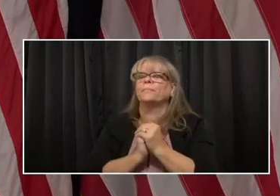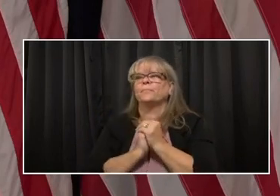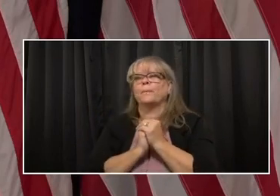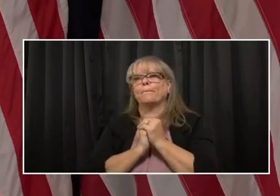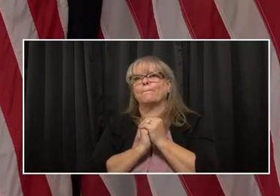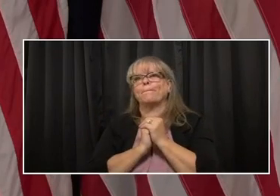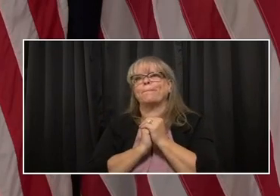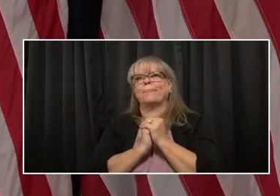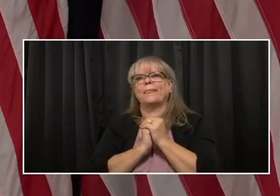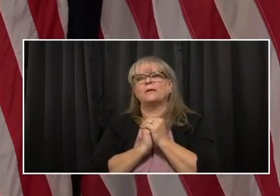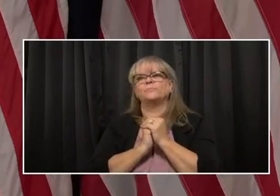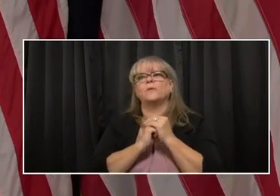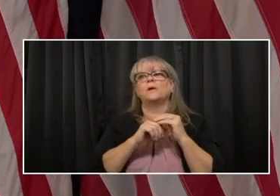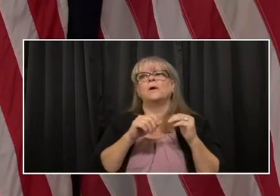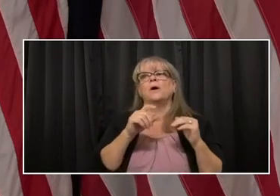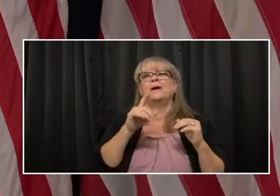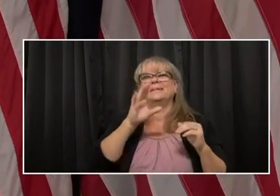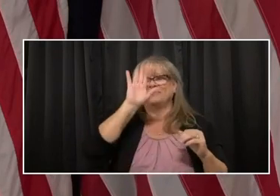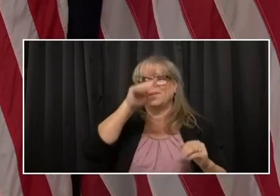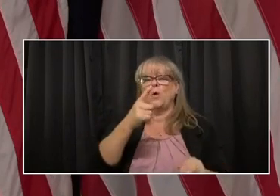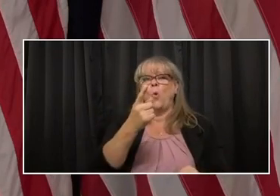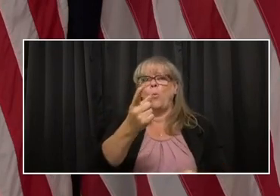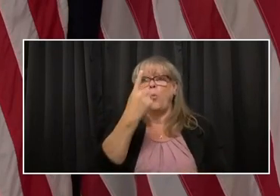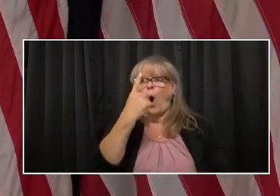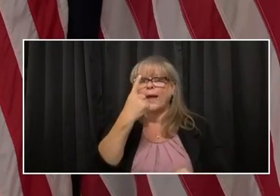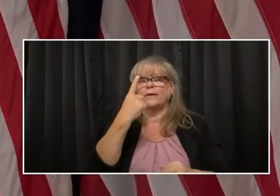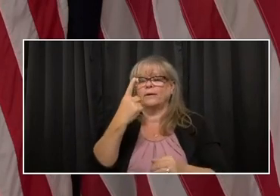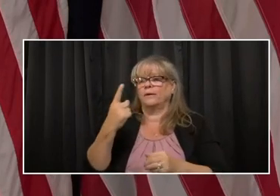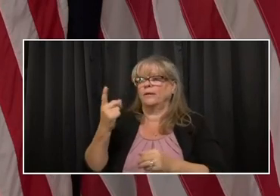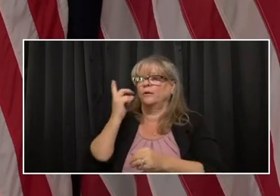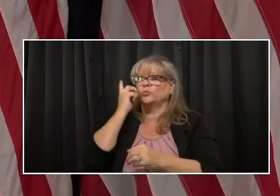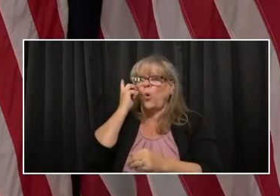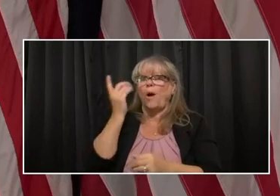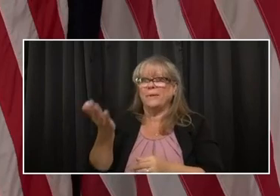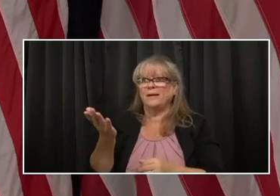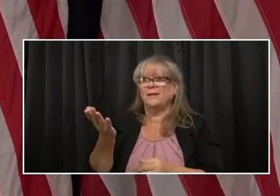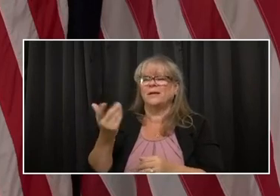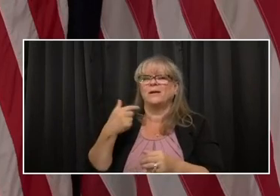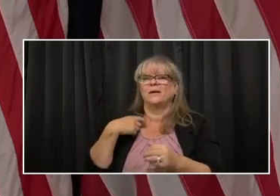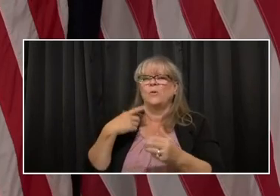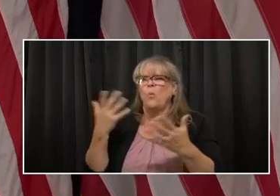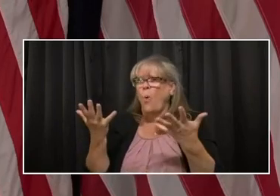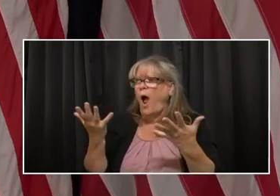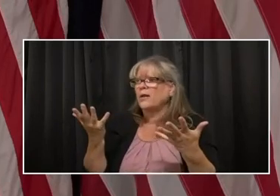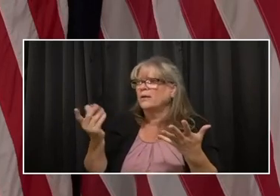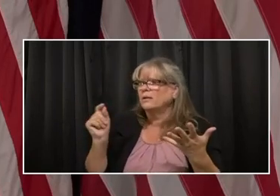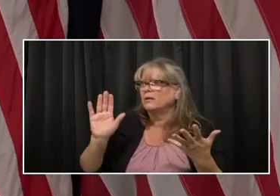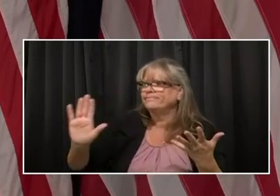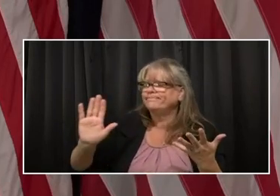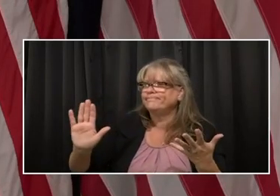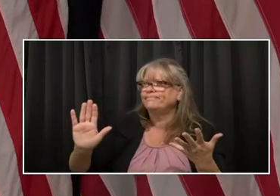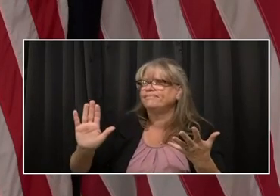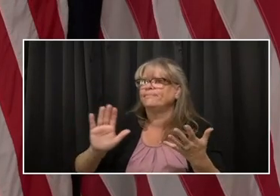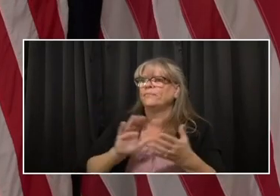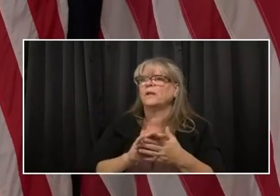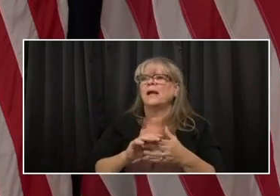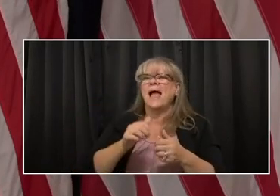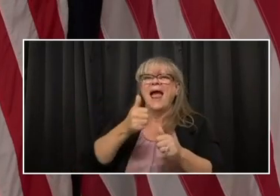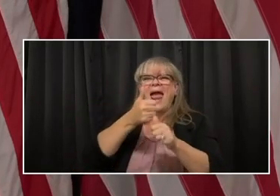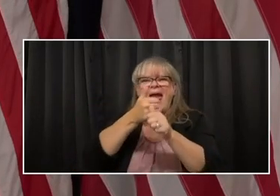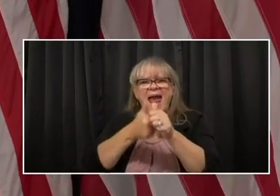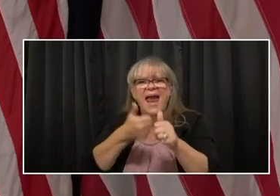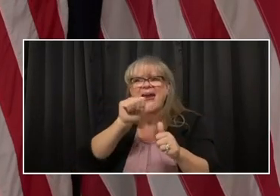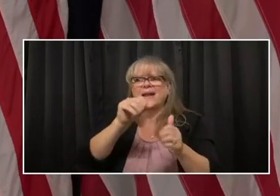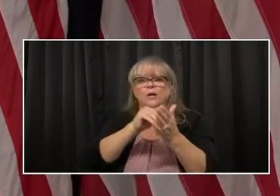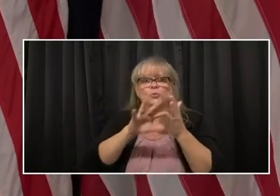that they are residential. And if there's one thing we've learned is that congregate living facilities are at greater risk for the spread